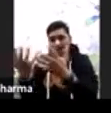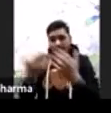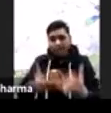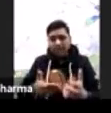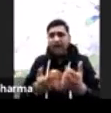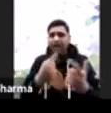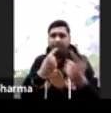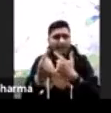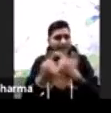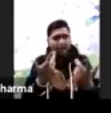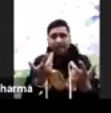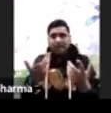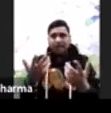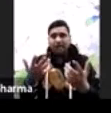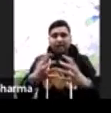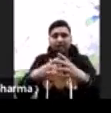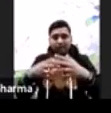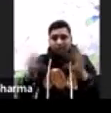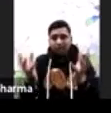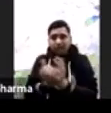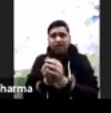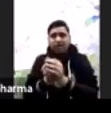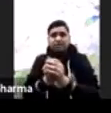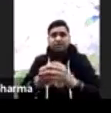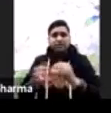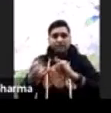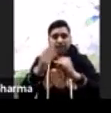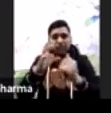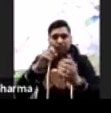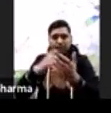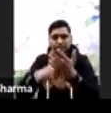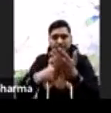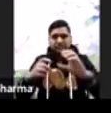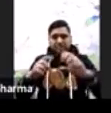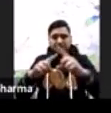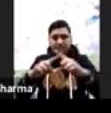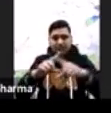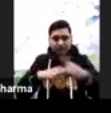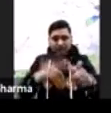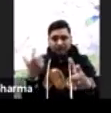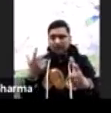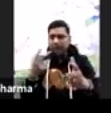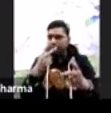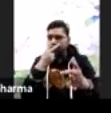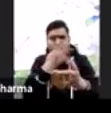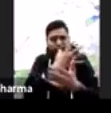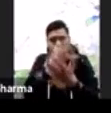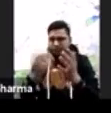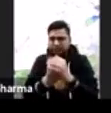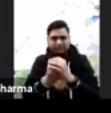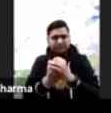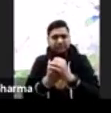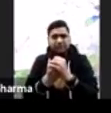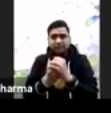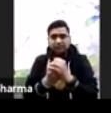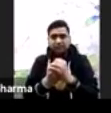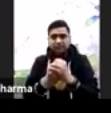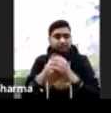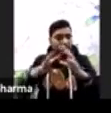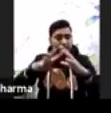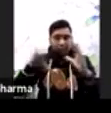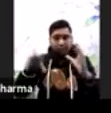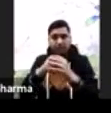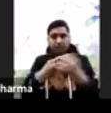Creating value for society and the planet is a very important one. So it's very nice to see our teams, all of our people